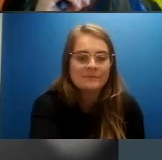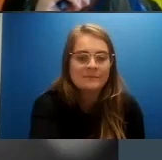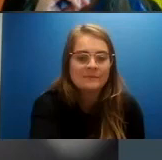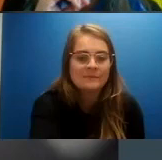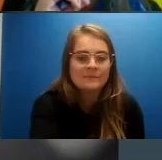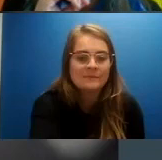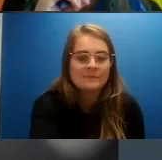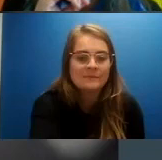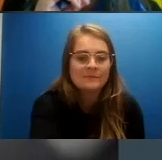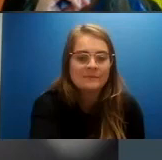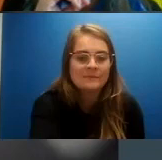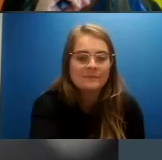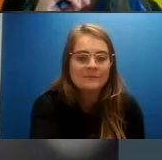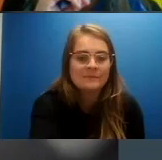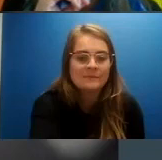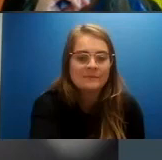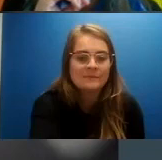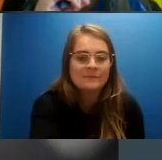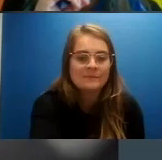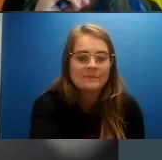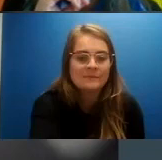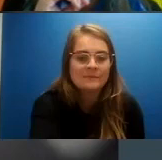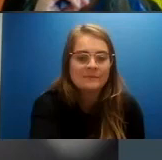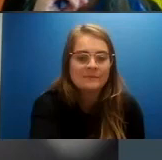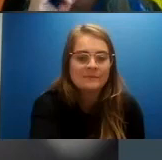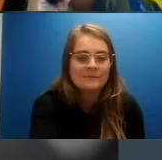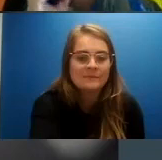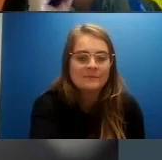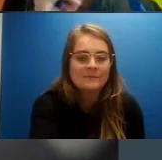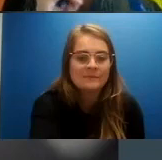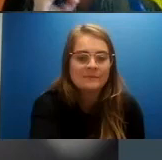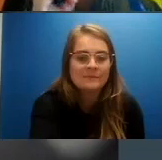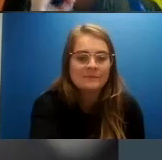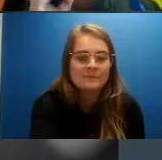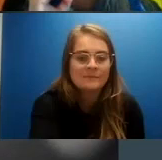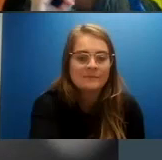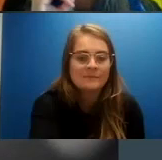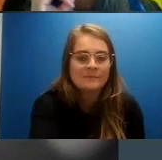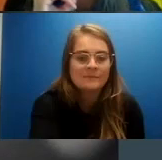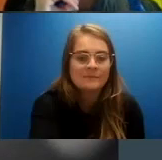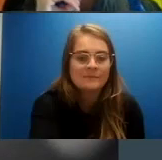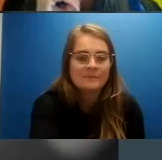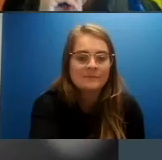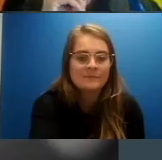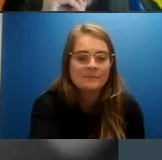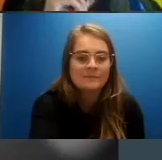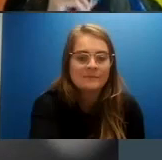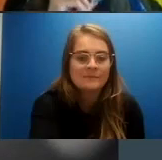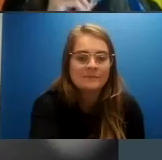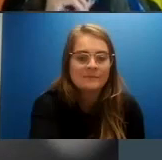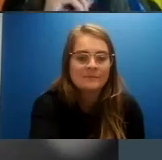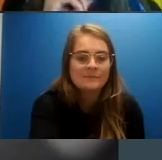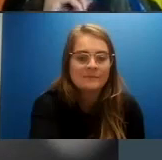that this is one of the ways that she felt relaxed, ended up providing her with the motivation to start practicing it, because